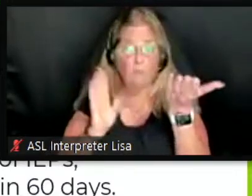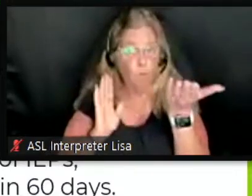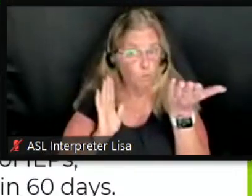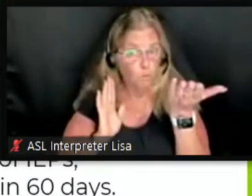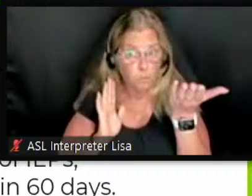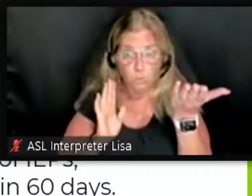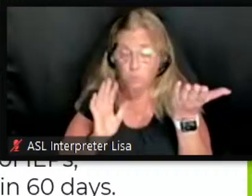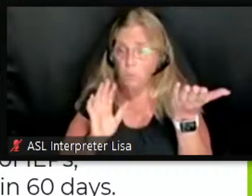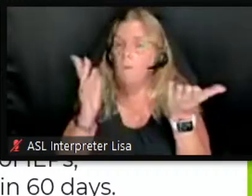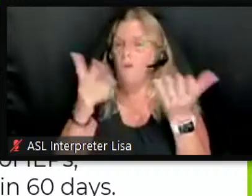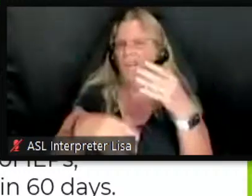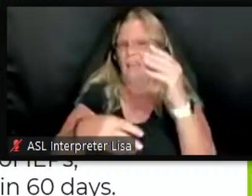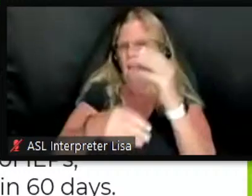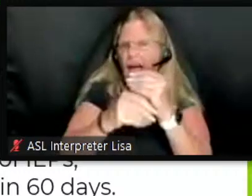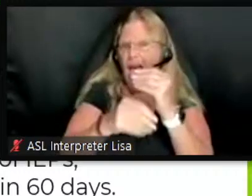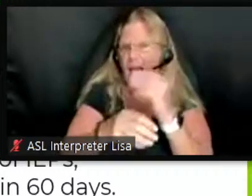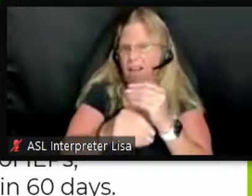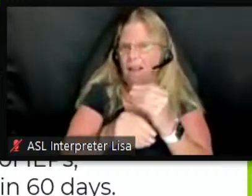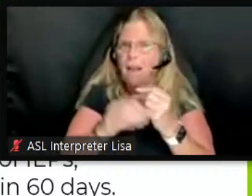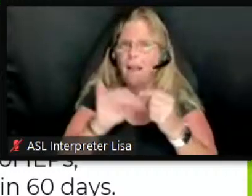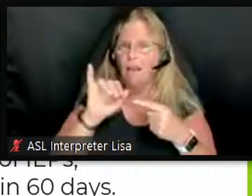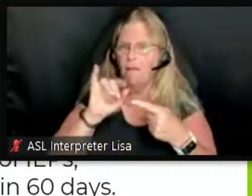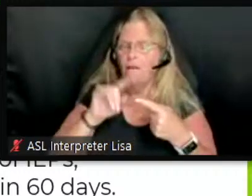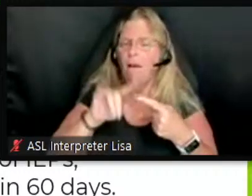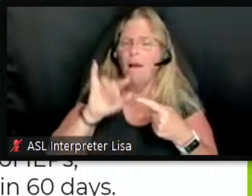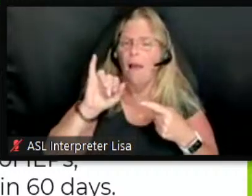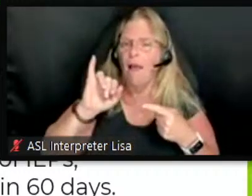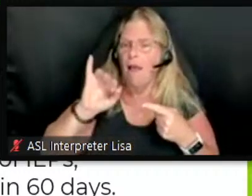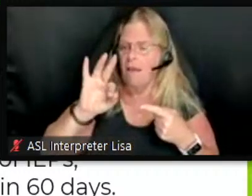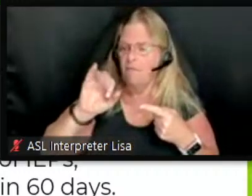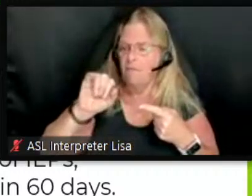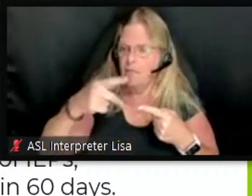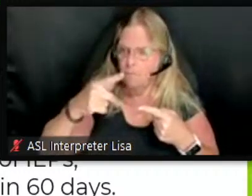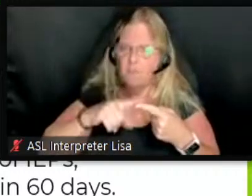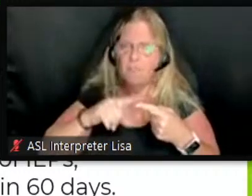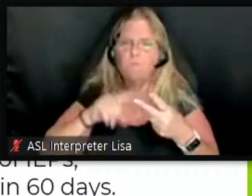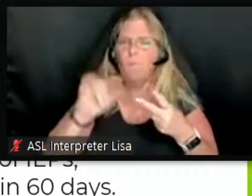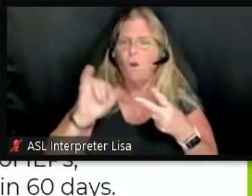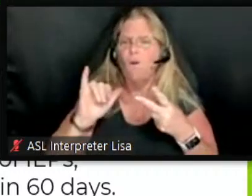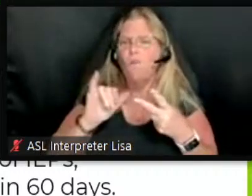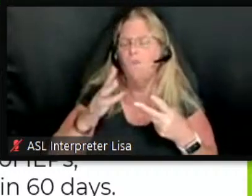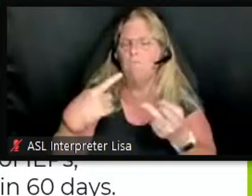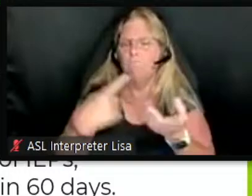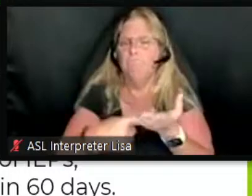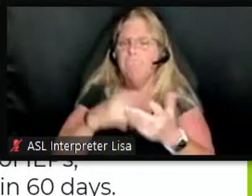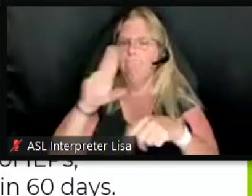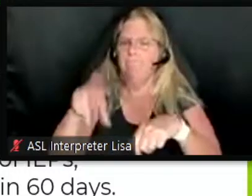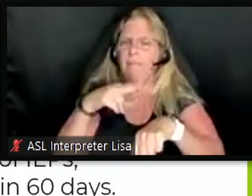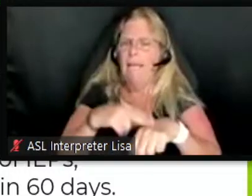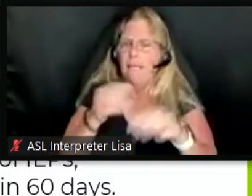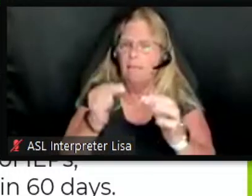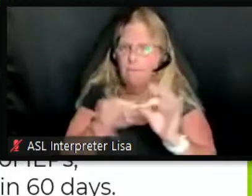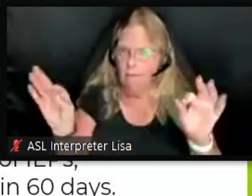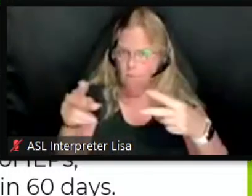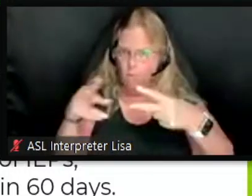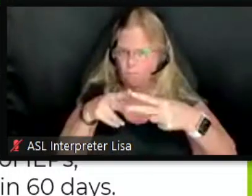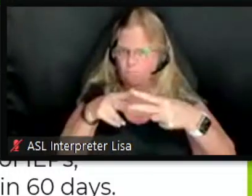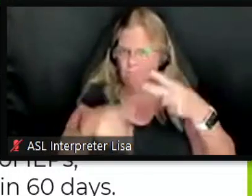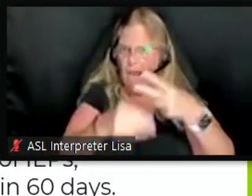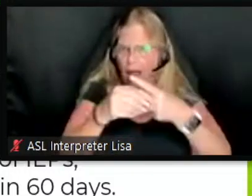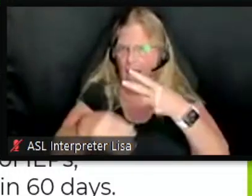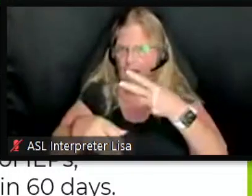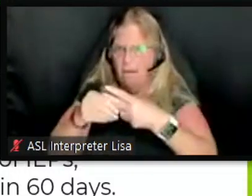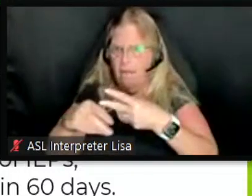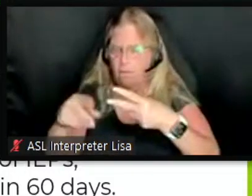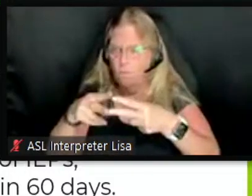of IFSP and a statement to address natural language, how did you